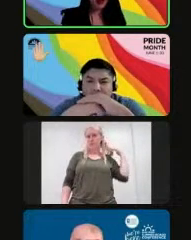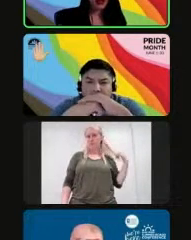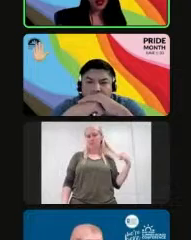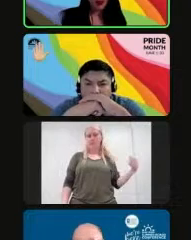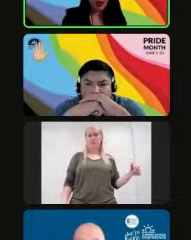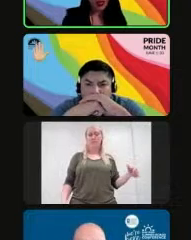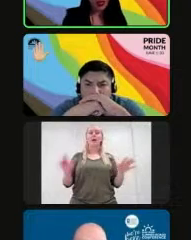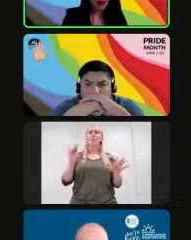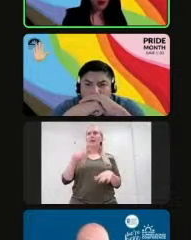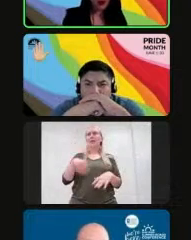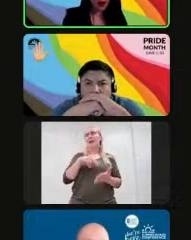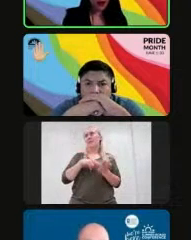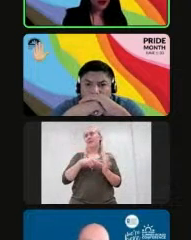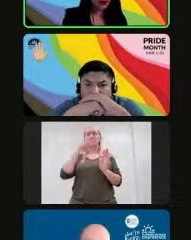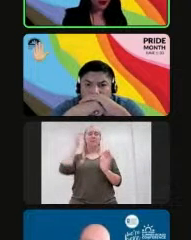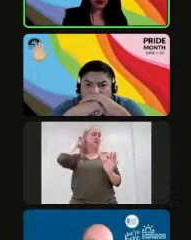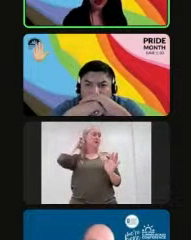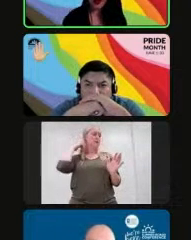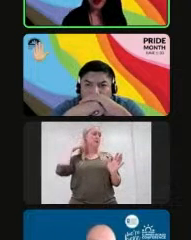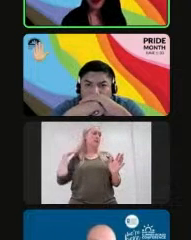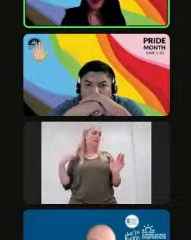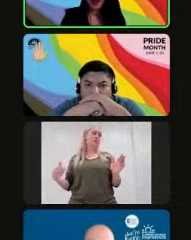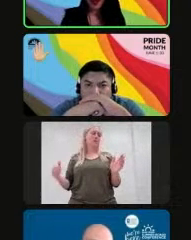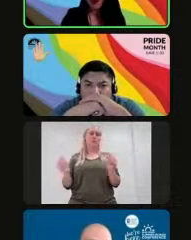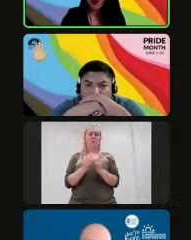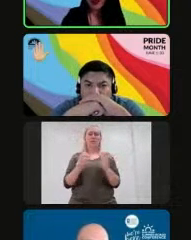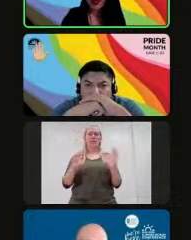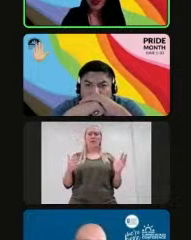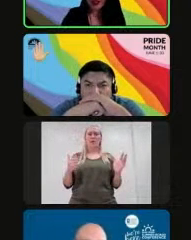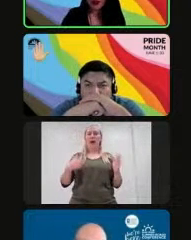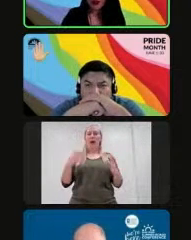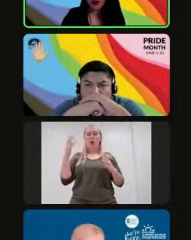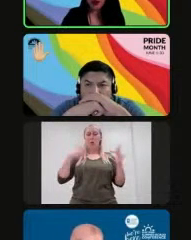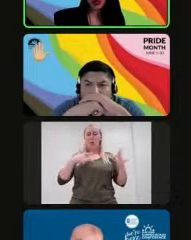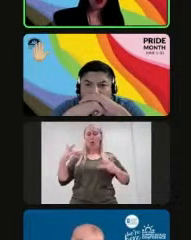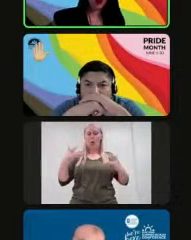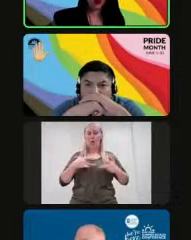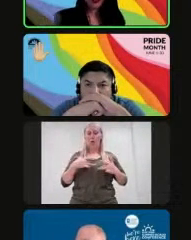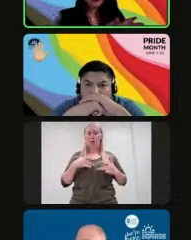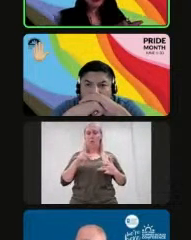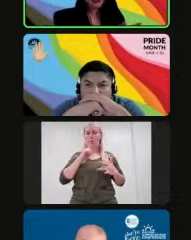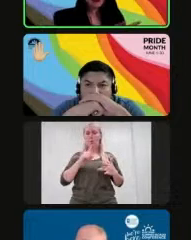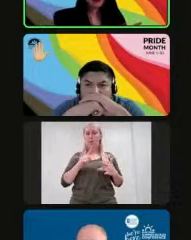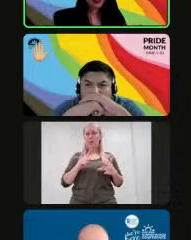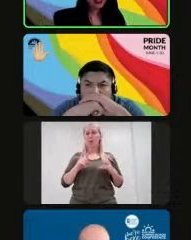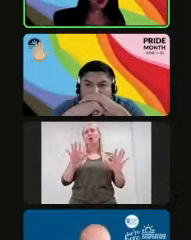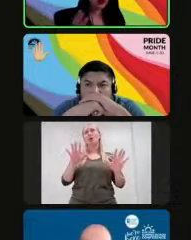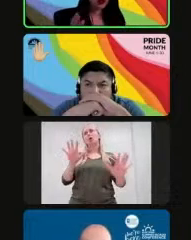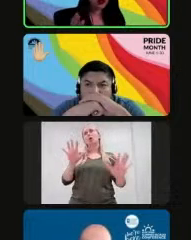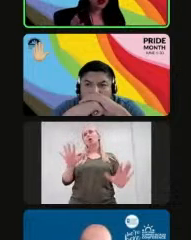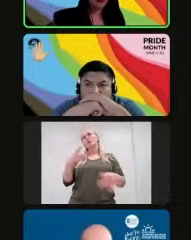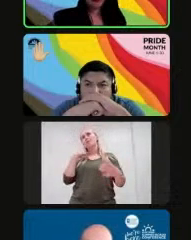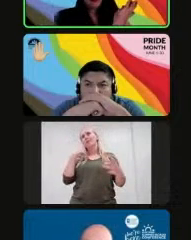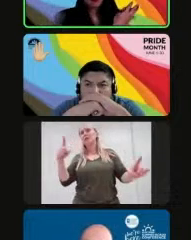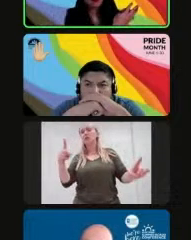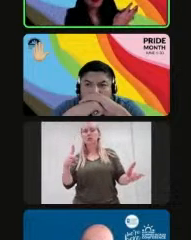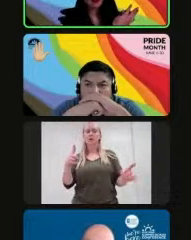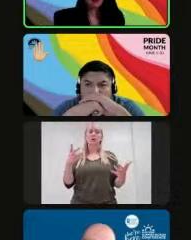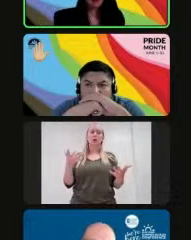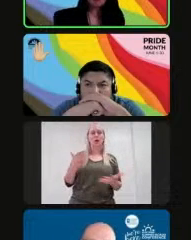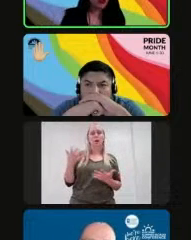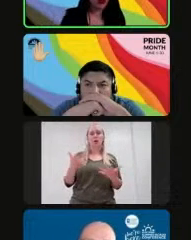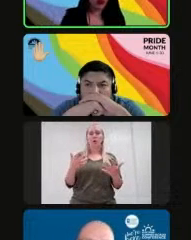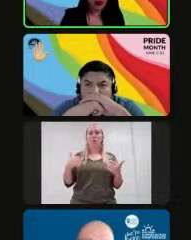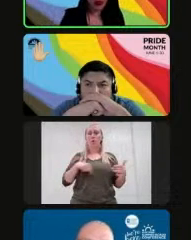And by that, I mean, like, without like, I worry that essentially it would just be like, oh, in the sense of efficiency, we're just going